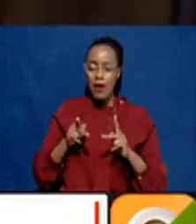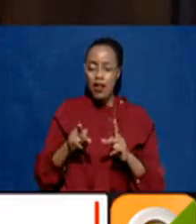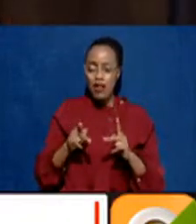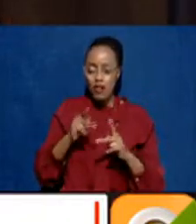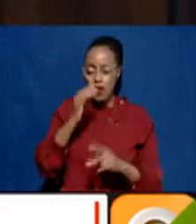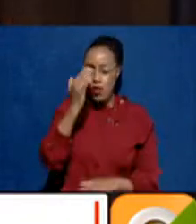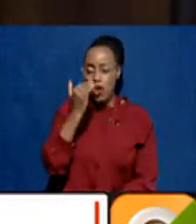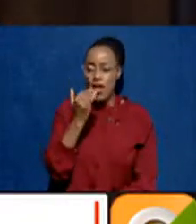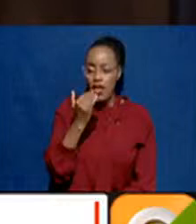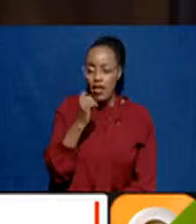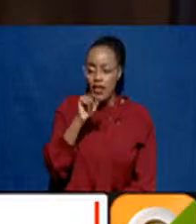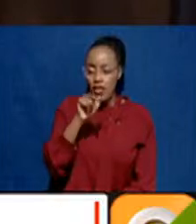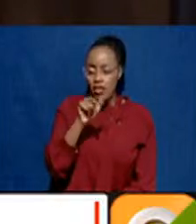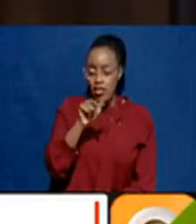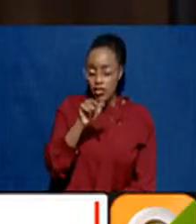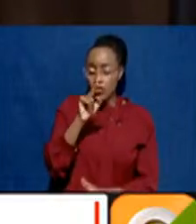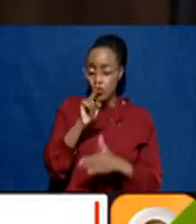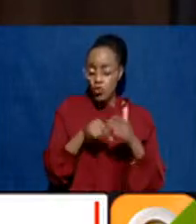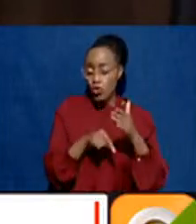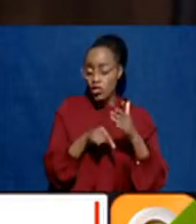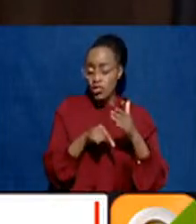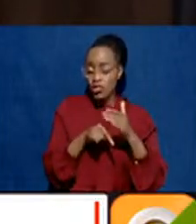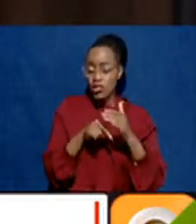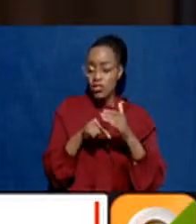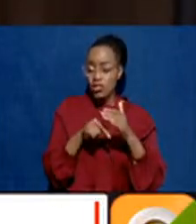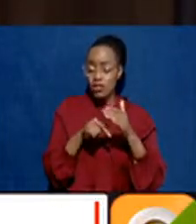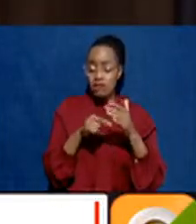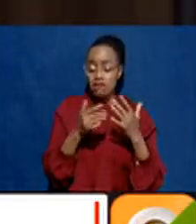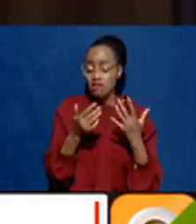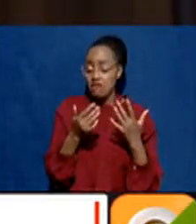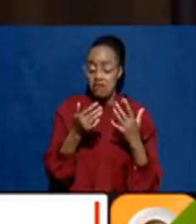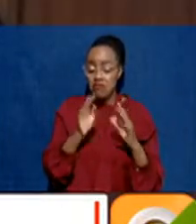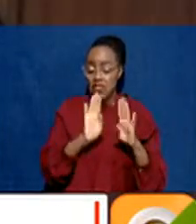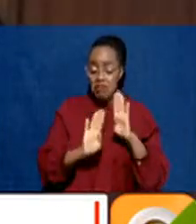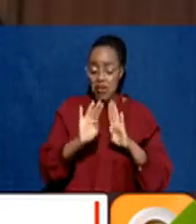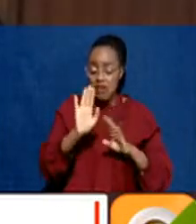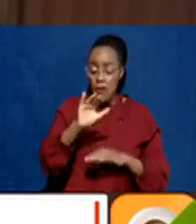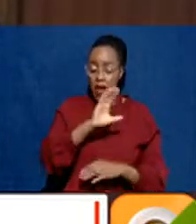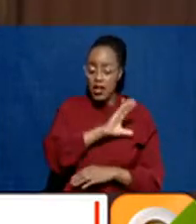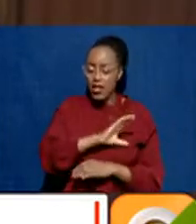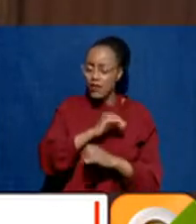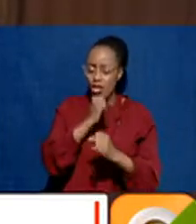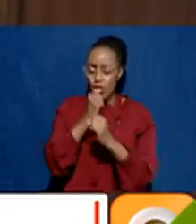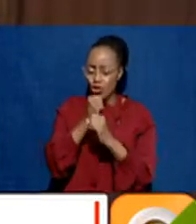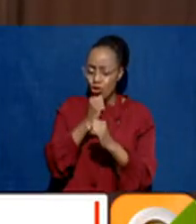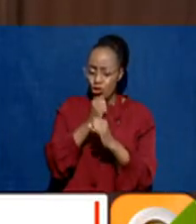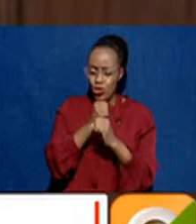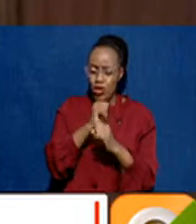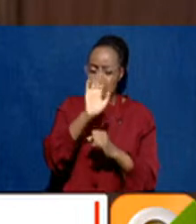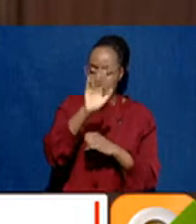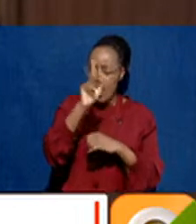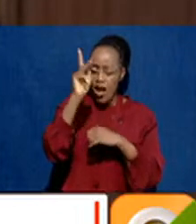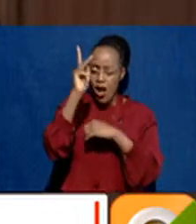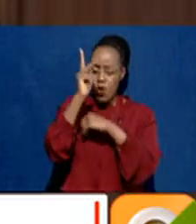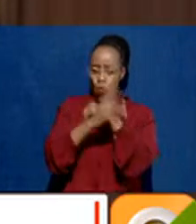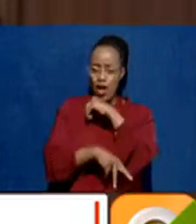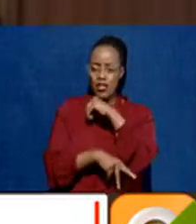because that's what you are already. Just do your worst,